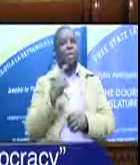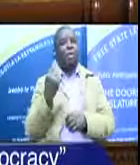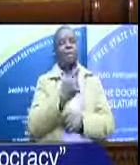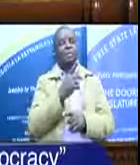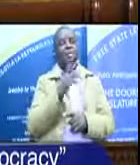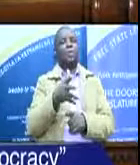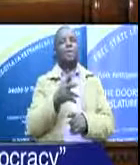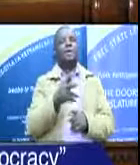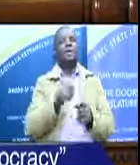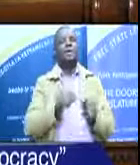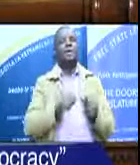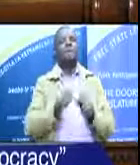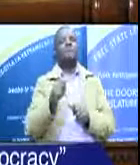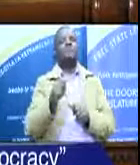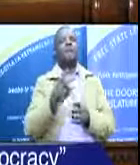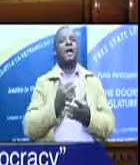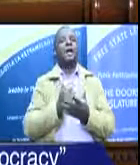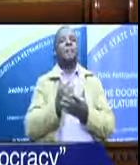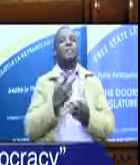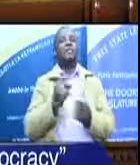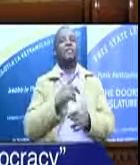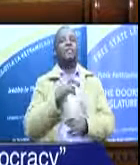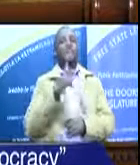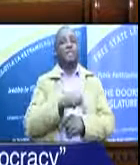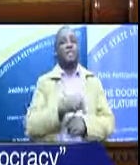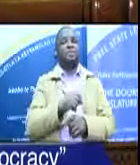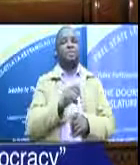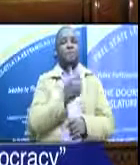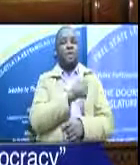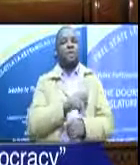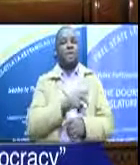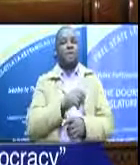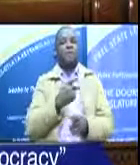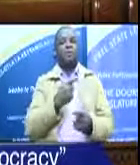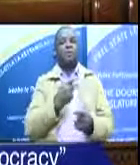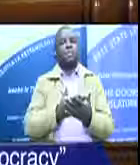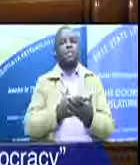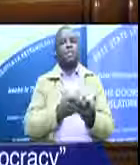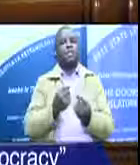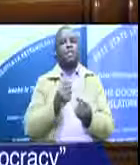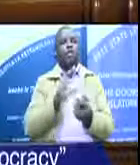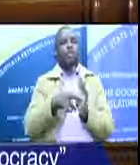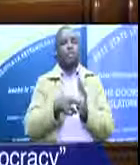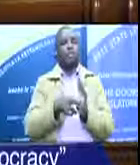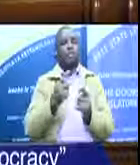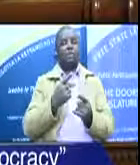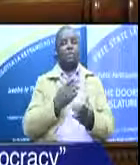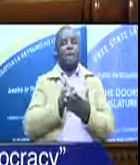improve cost-effective. Hospitals will play an active role in